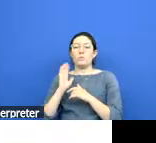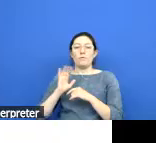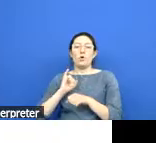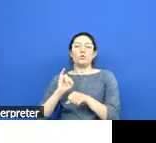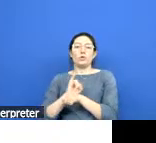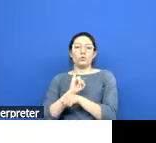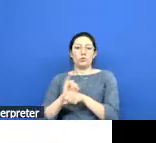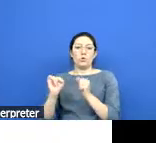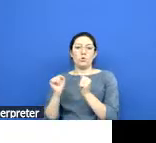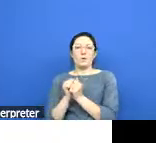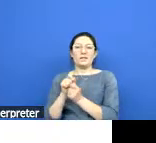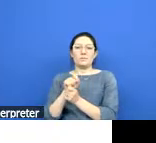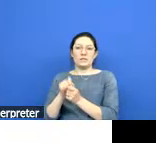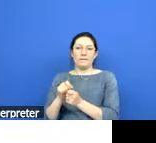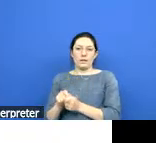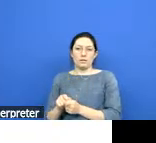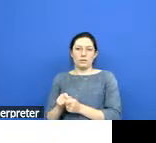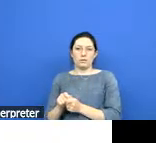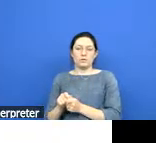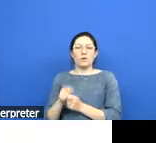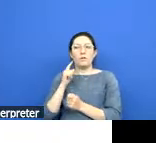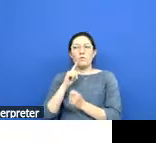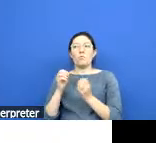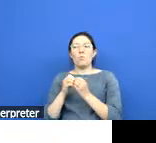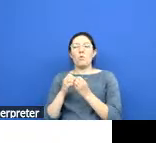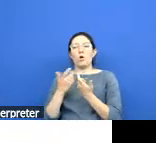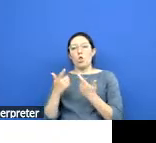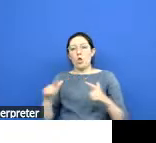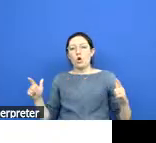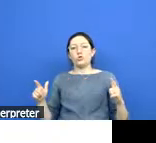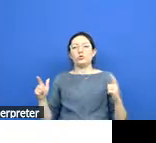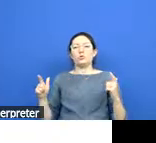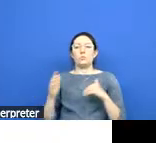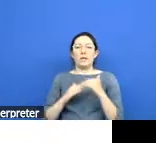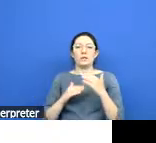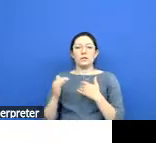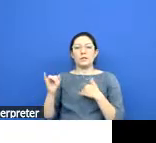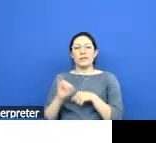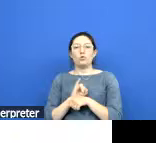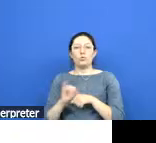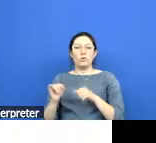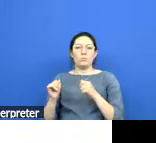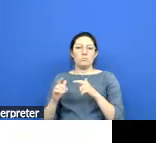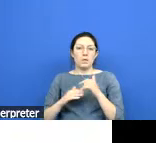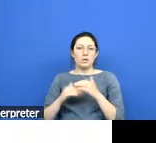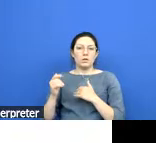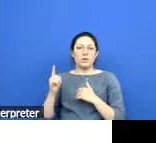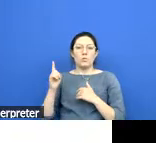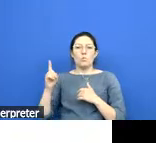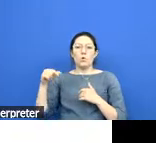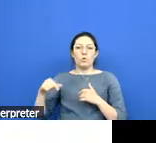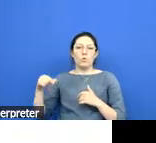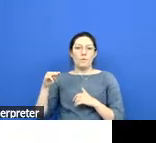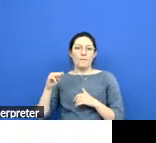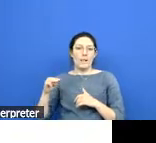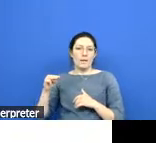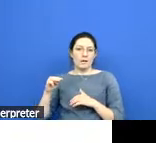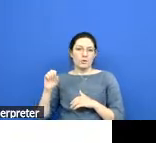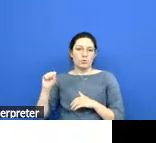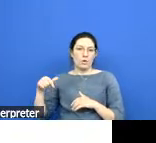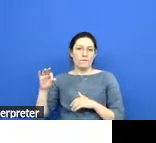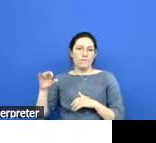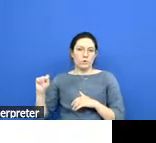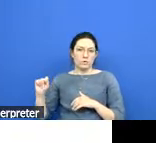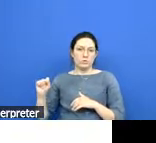specifics for a larger, basically industrial building, about a 250,000 square foot, kind of in the